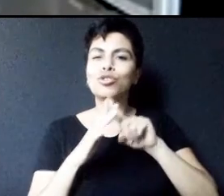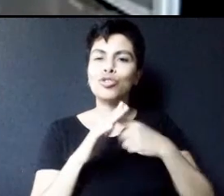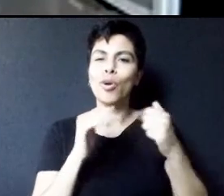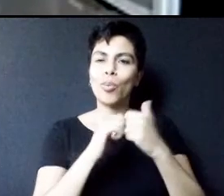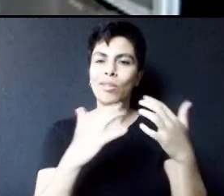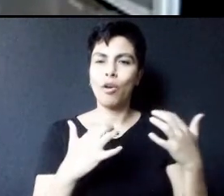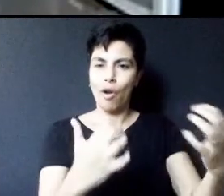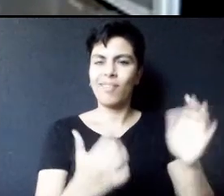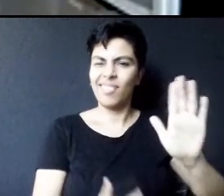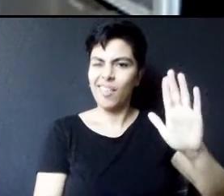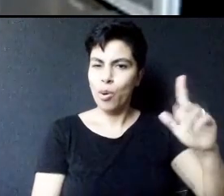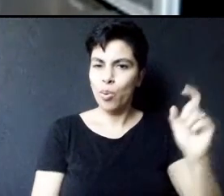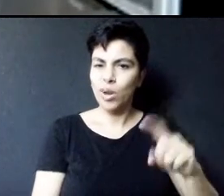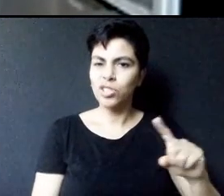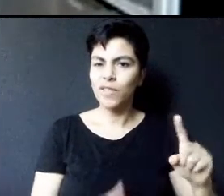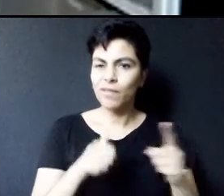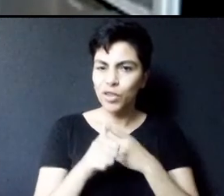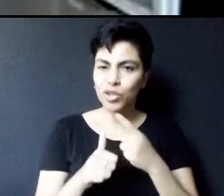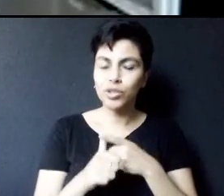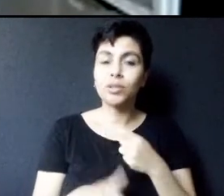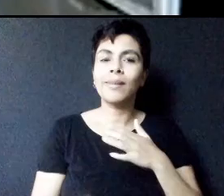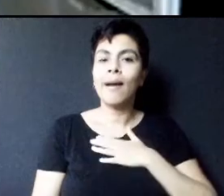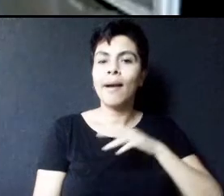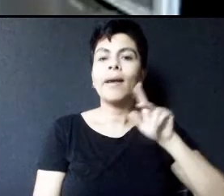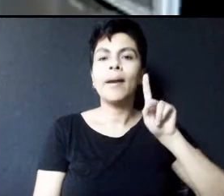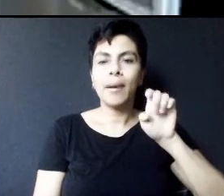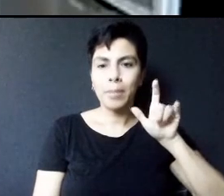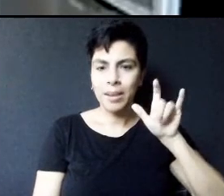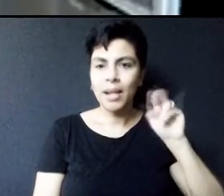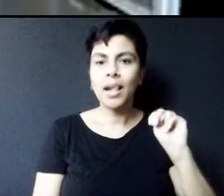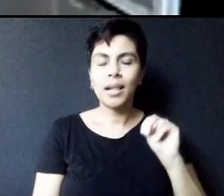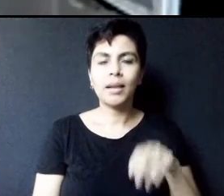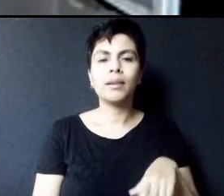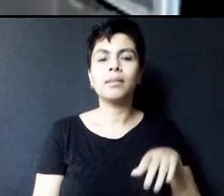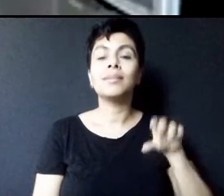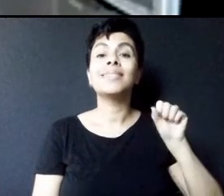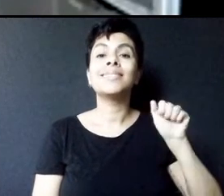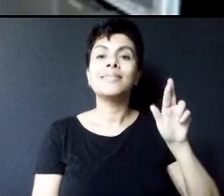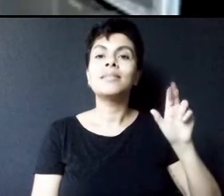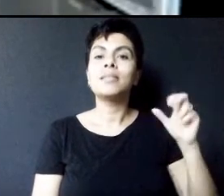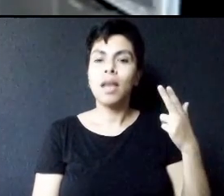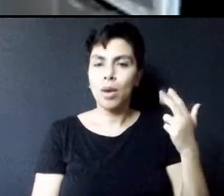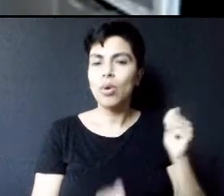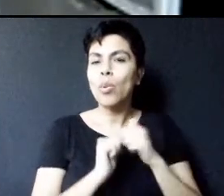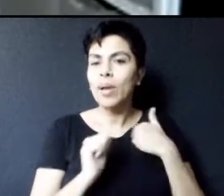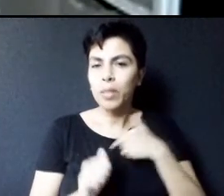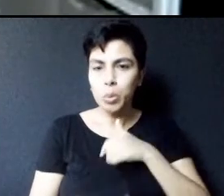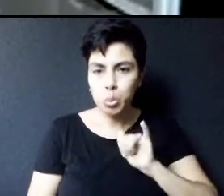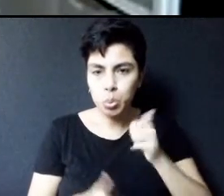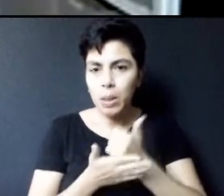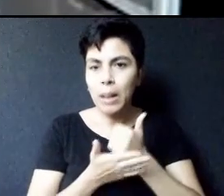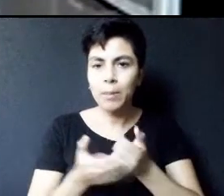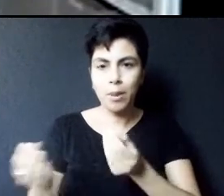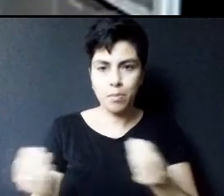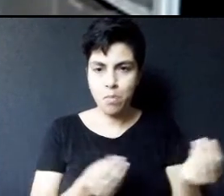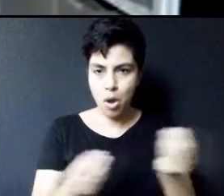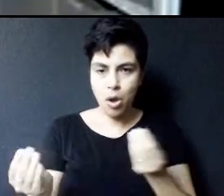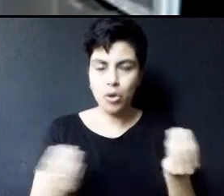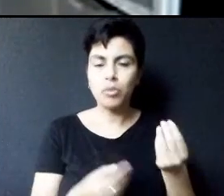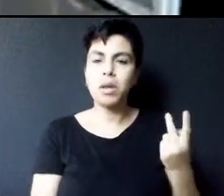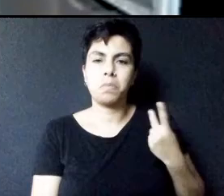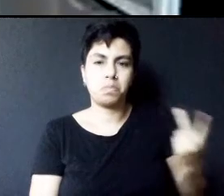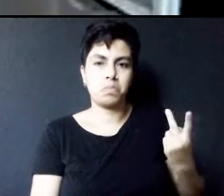start with the audience questions. And so again, I'm Kellen. Sarah is here with me to help